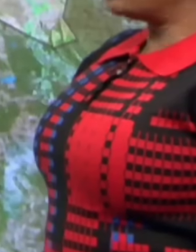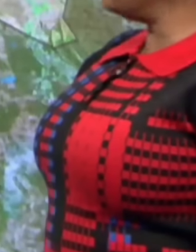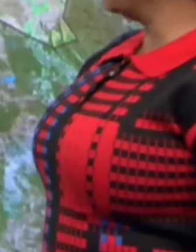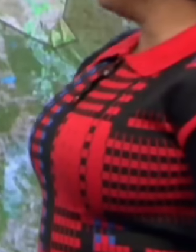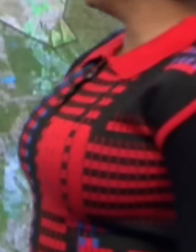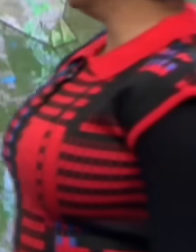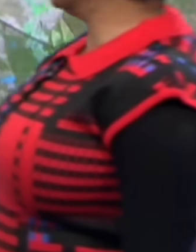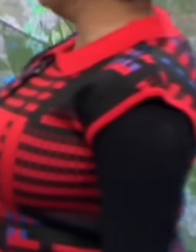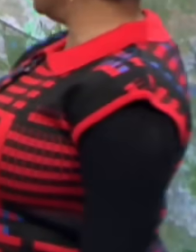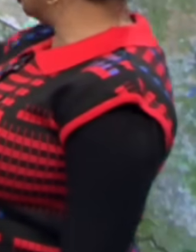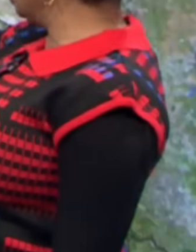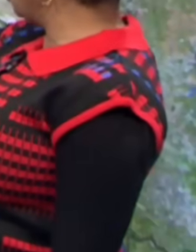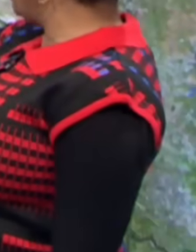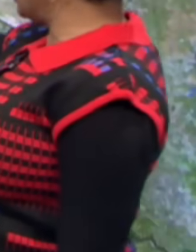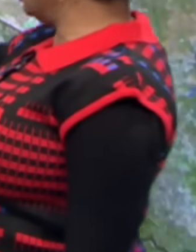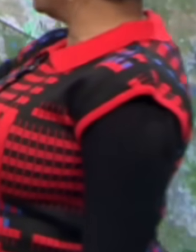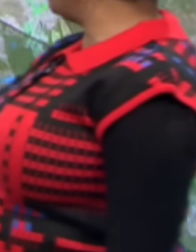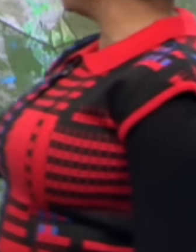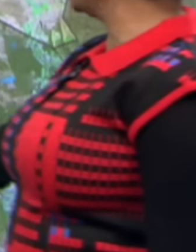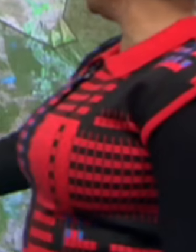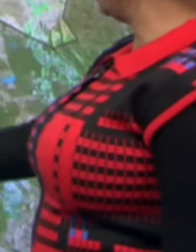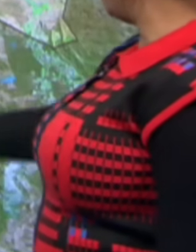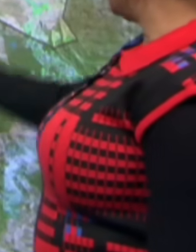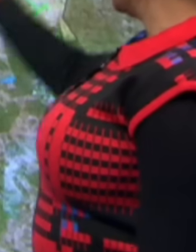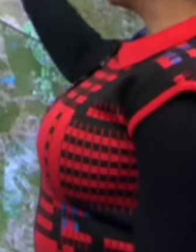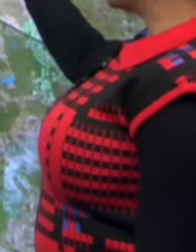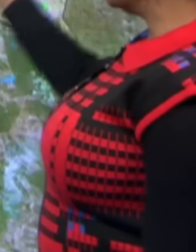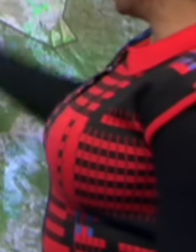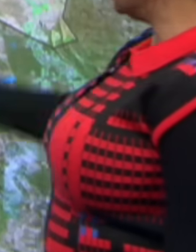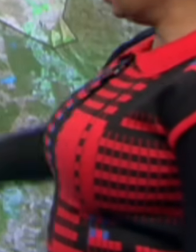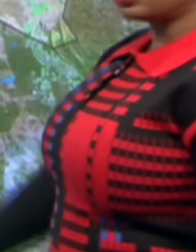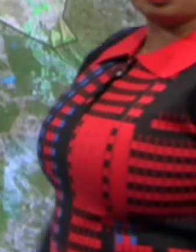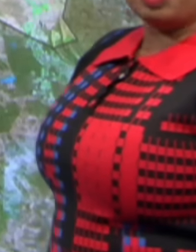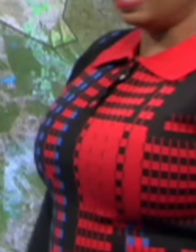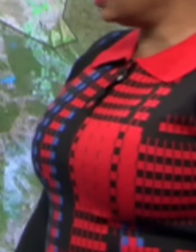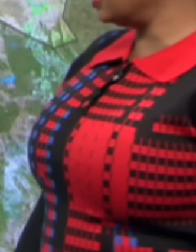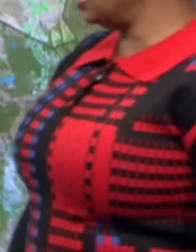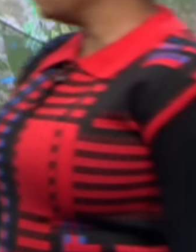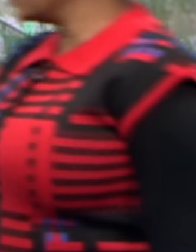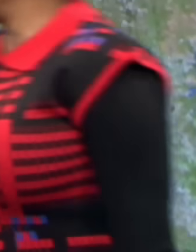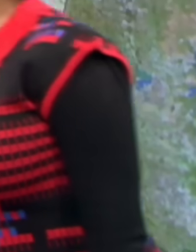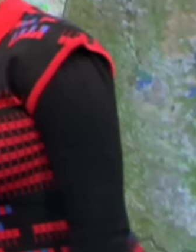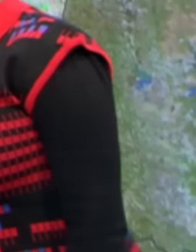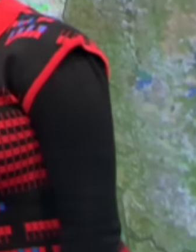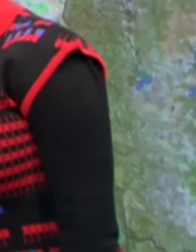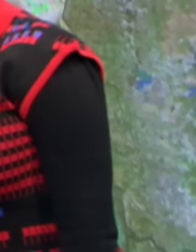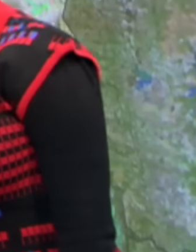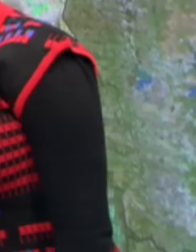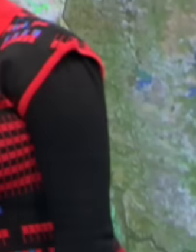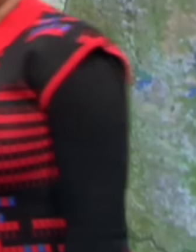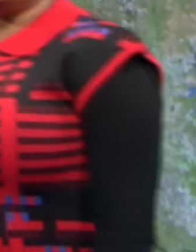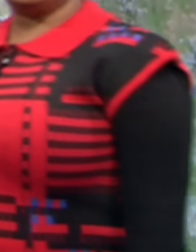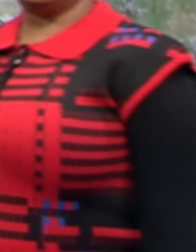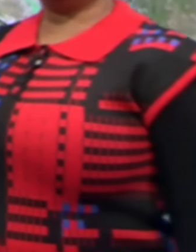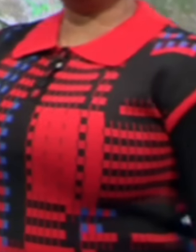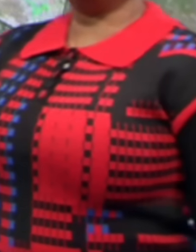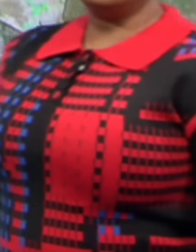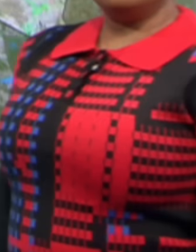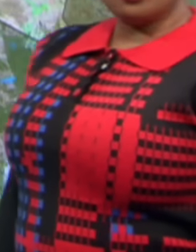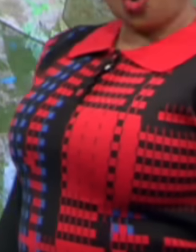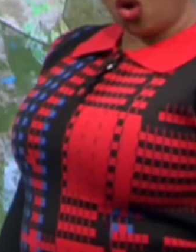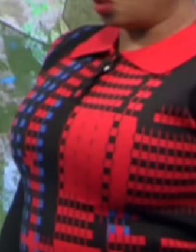lebelela Mpumalanga province Mashishing go bonagala go tla be go ruthetše le gona Sekhukhune ka tše 26 re lebelela Emalahleni jwalo di bonagala